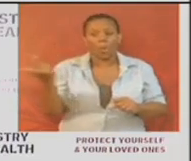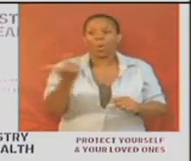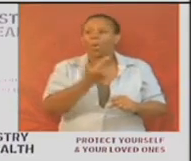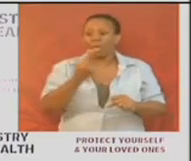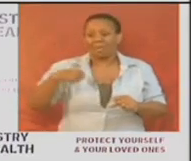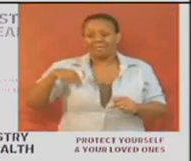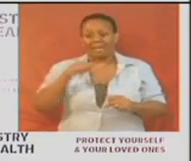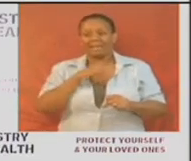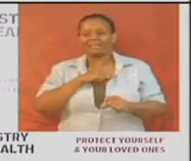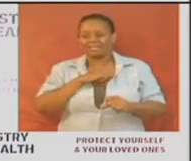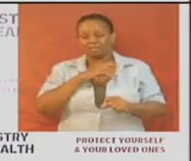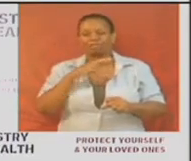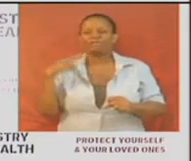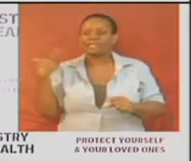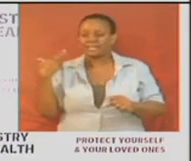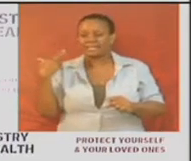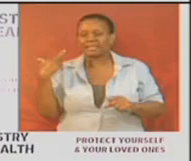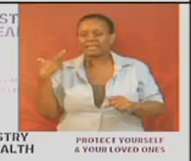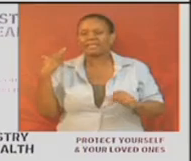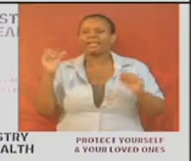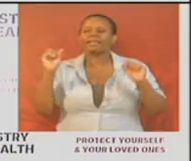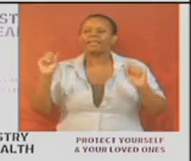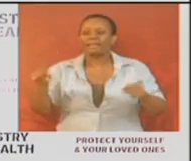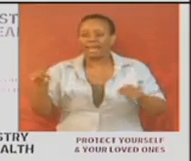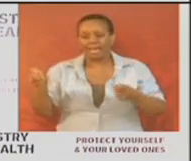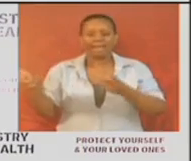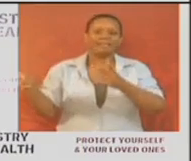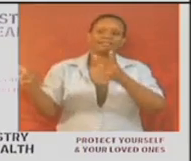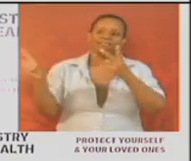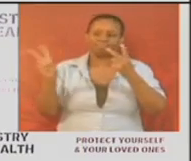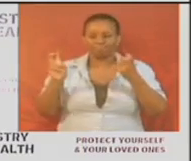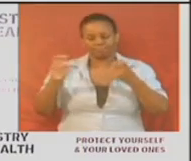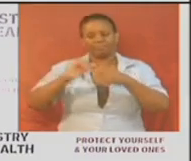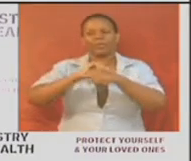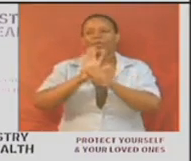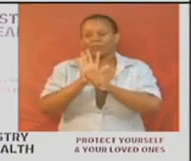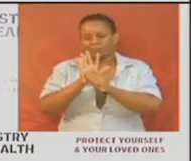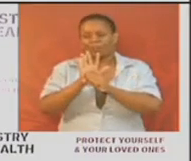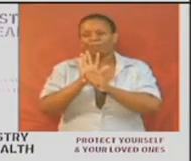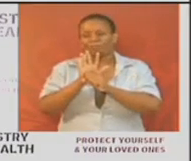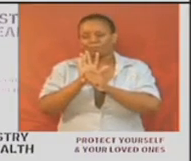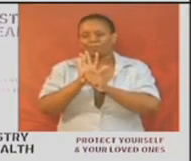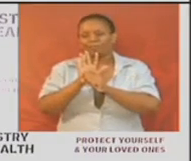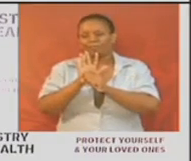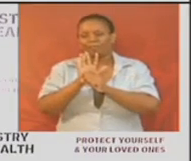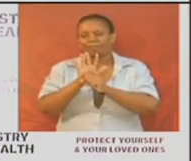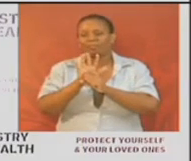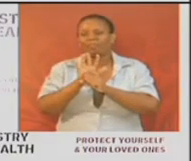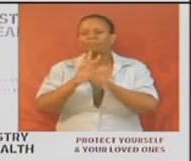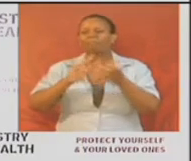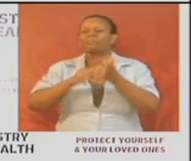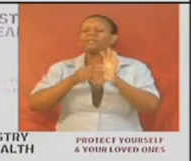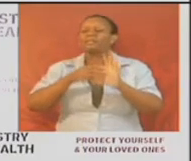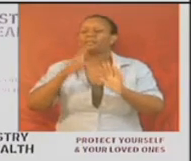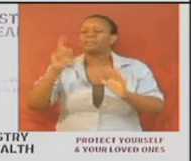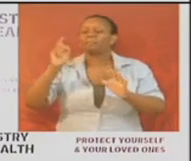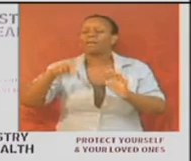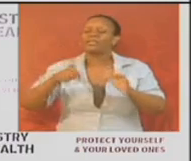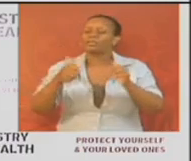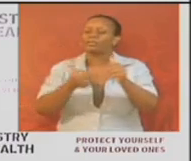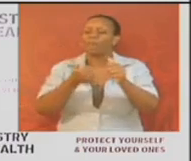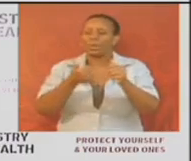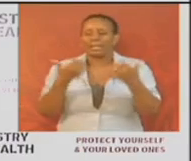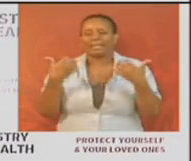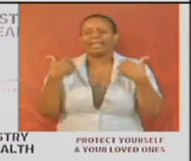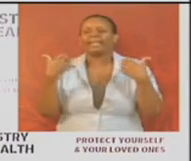and we should all follow all of the personal health measures all of the time. And next we go to Professor